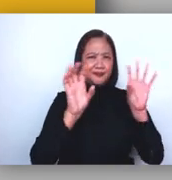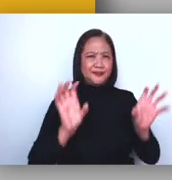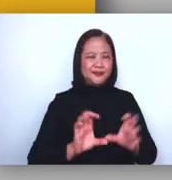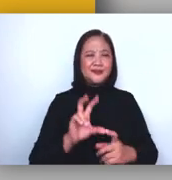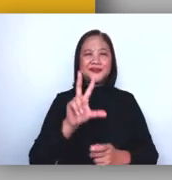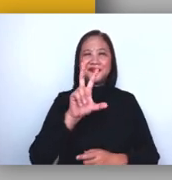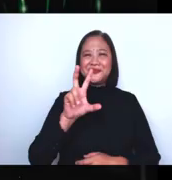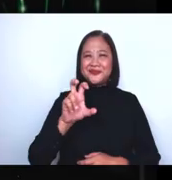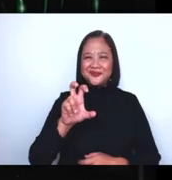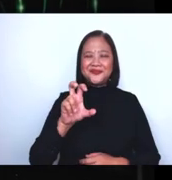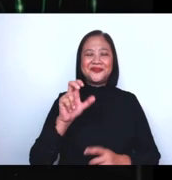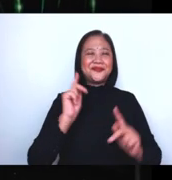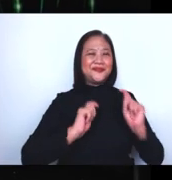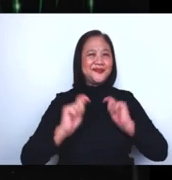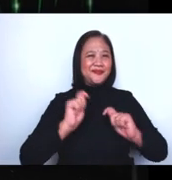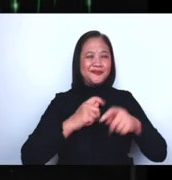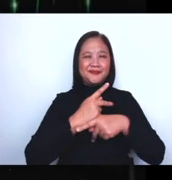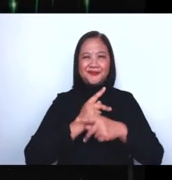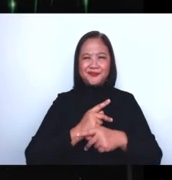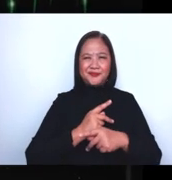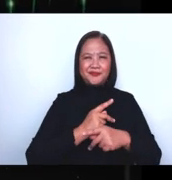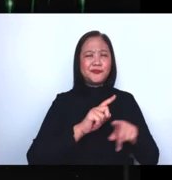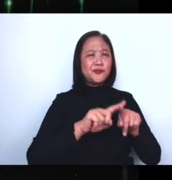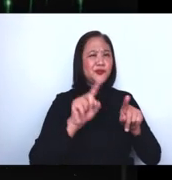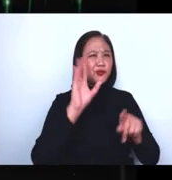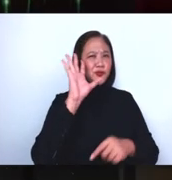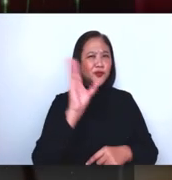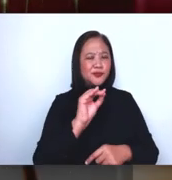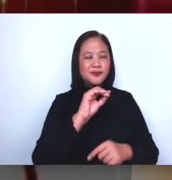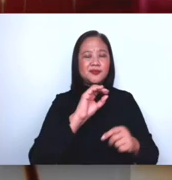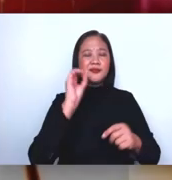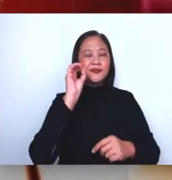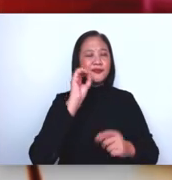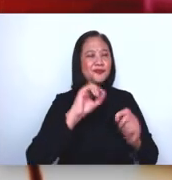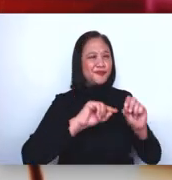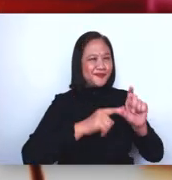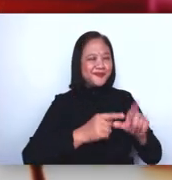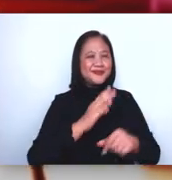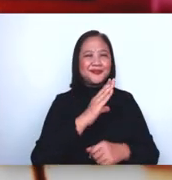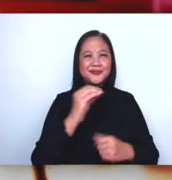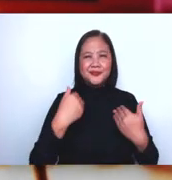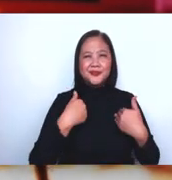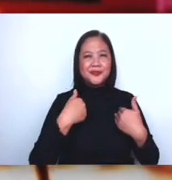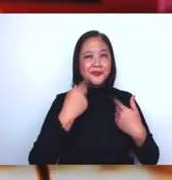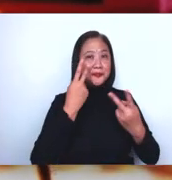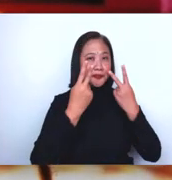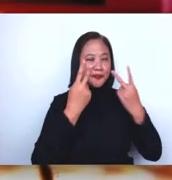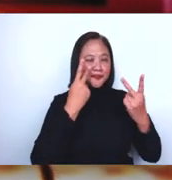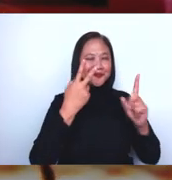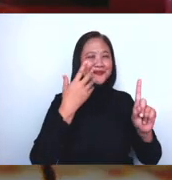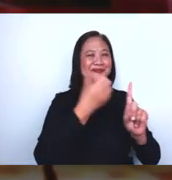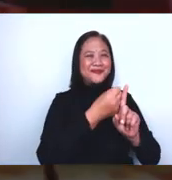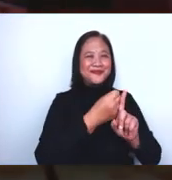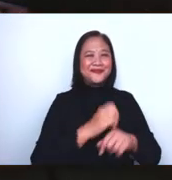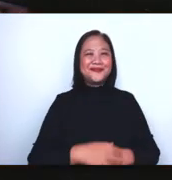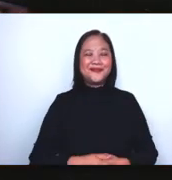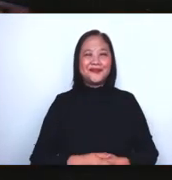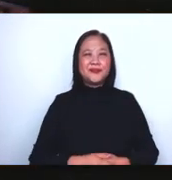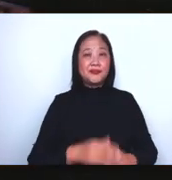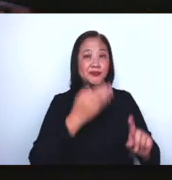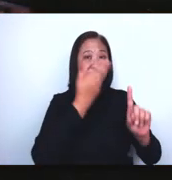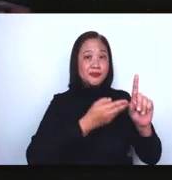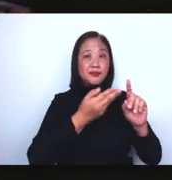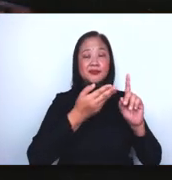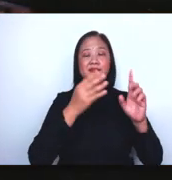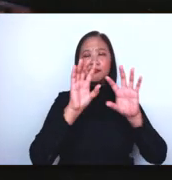theater productions, all distinguished for their originality and their striking visual impact. He